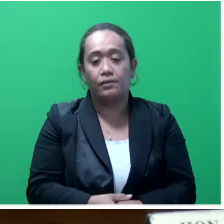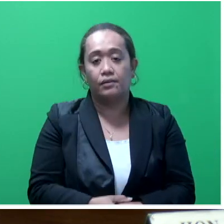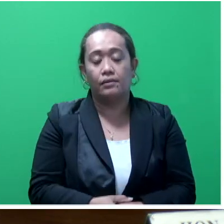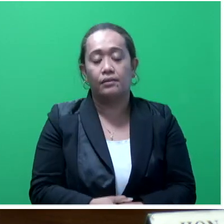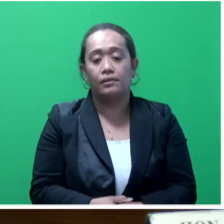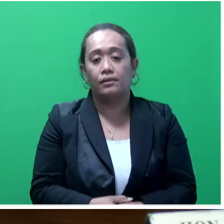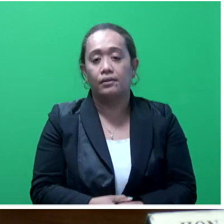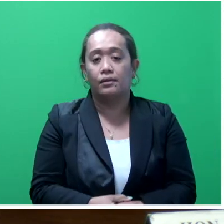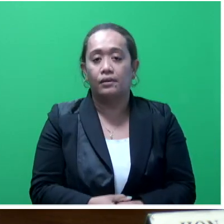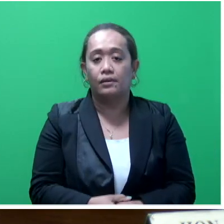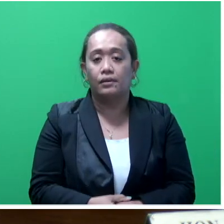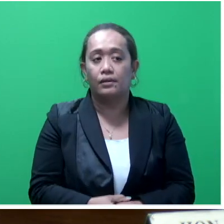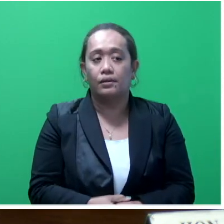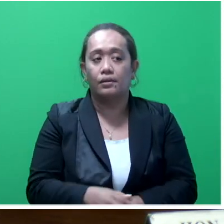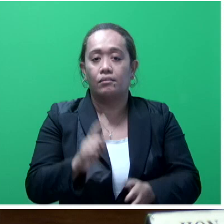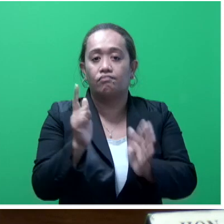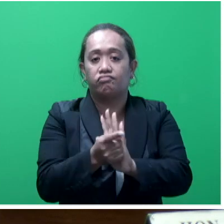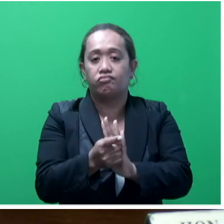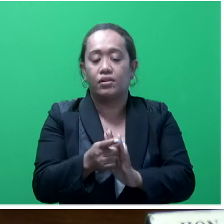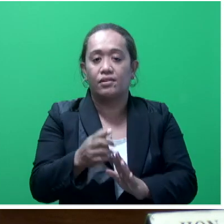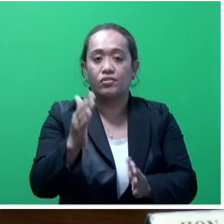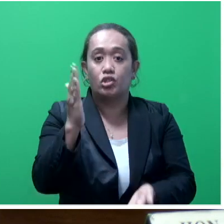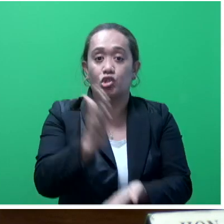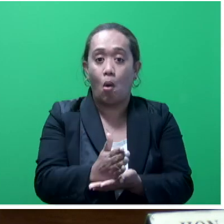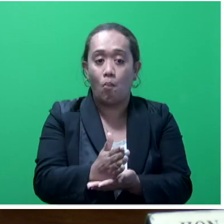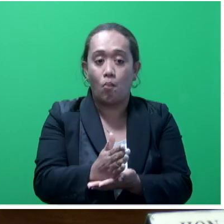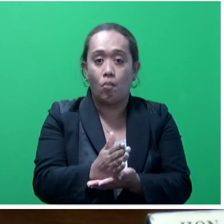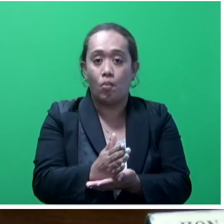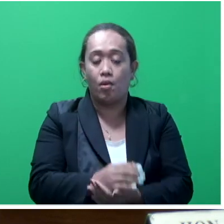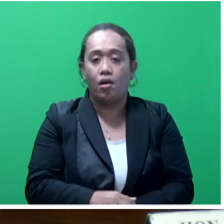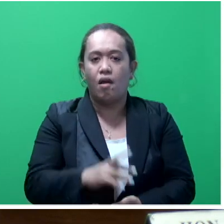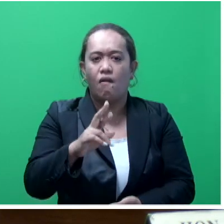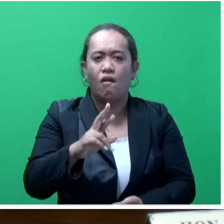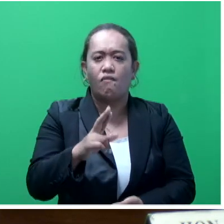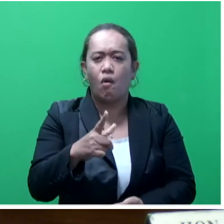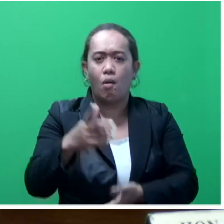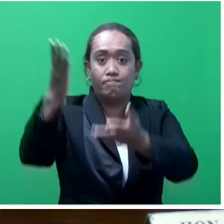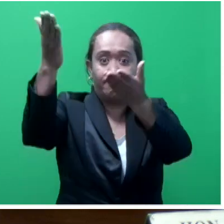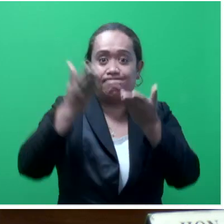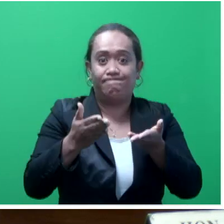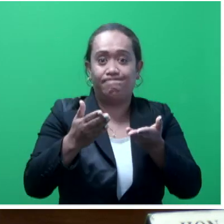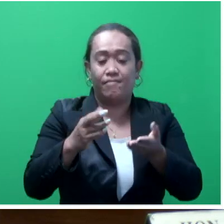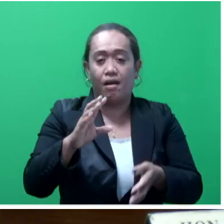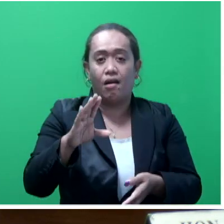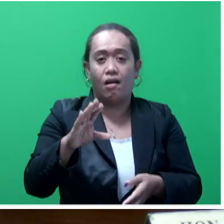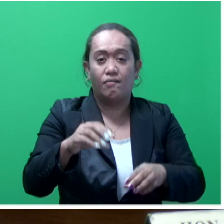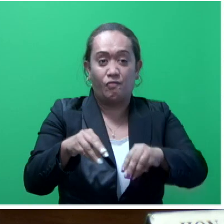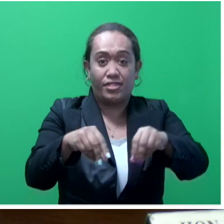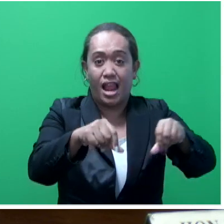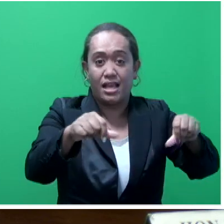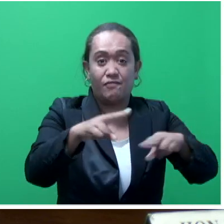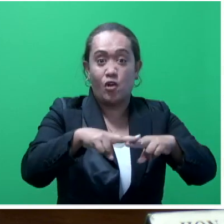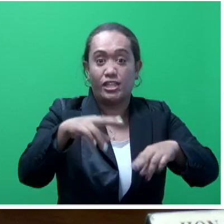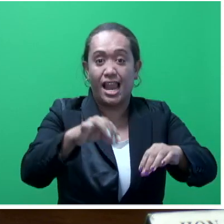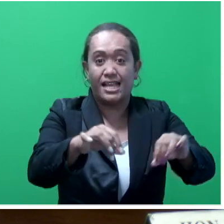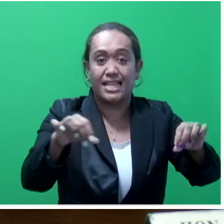abruptly stopping or cutting down an importation of inorganic fertilizer is not the way to go. Mr.